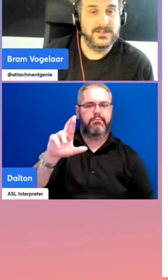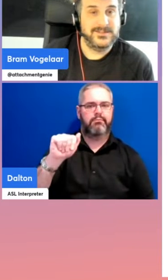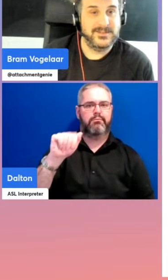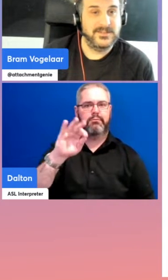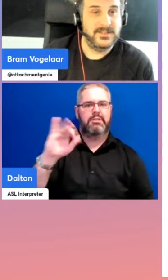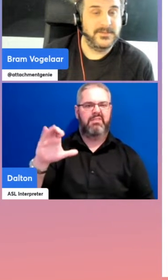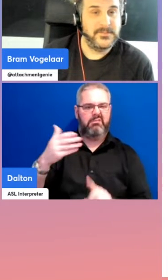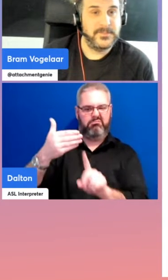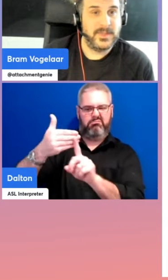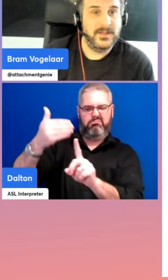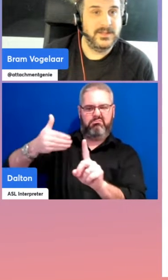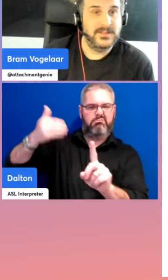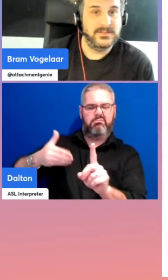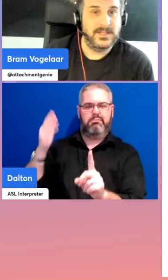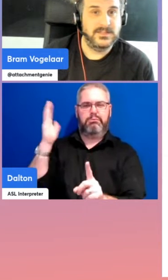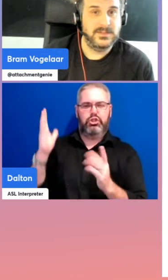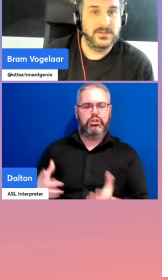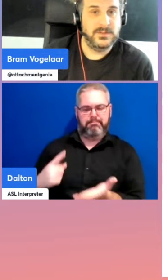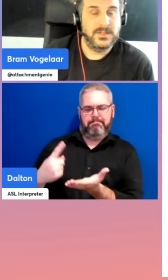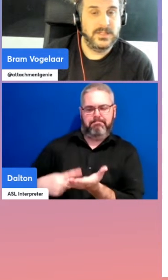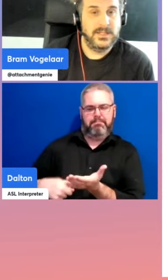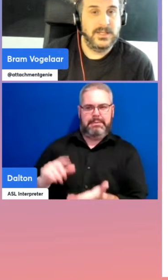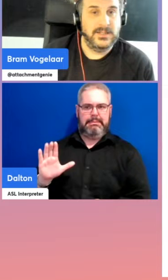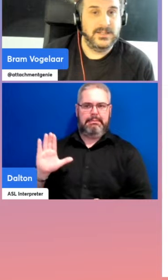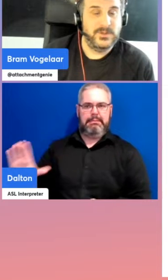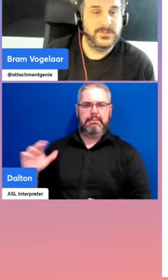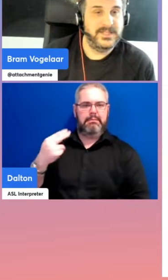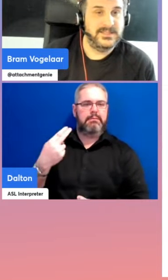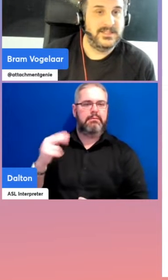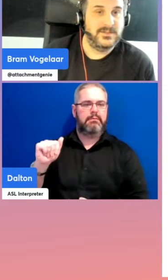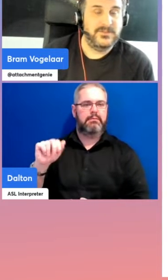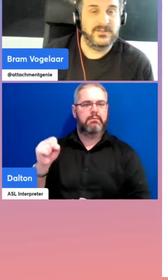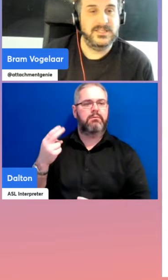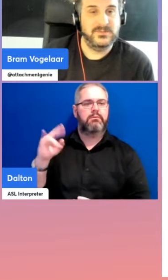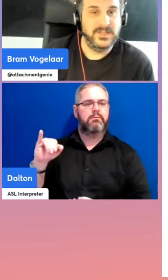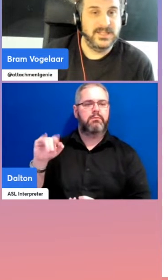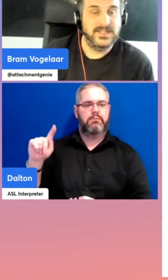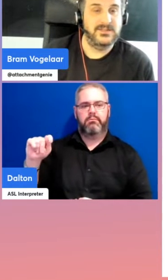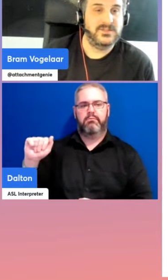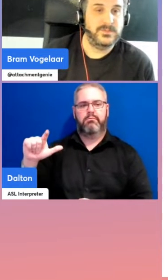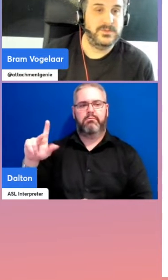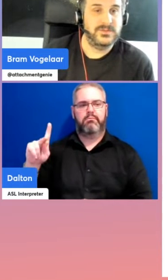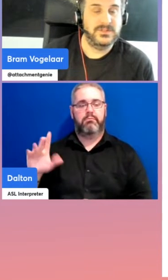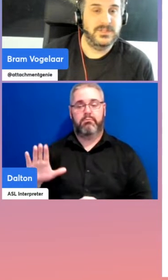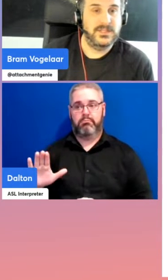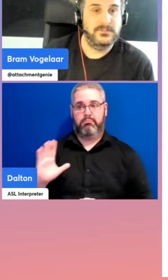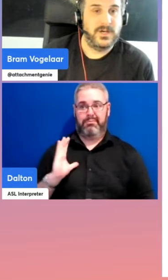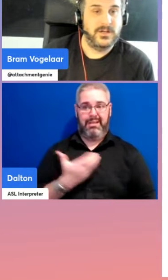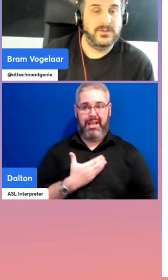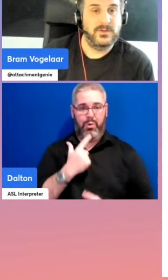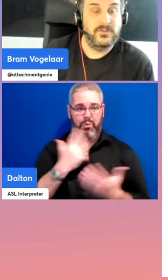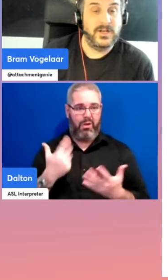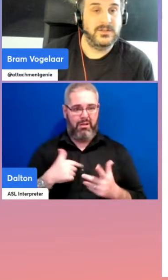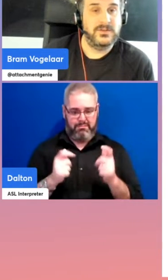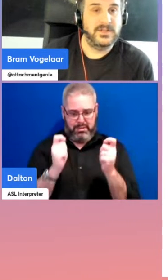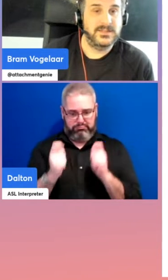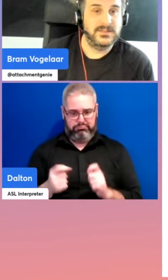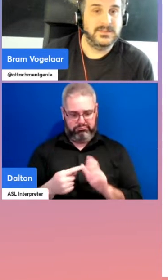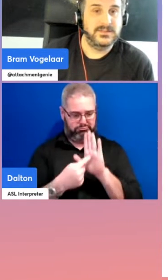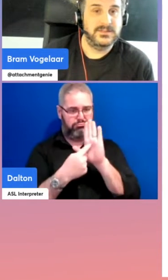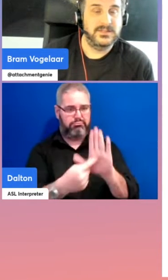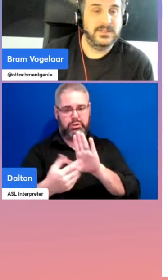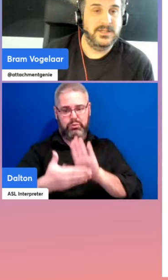also discussed it in his Hashi talk. And the most basic configuration we need to expose our running